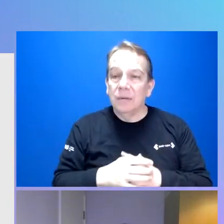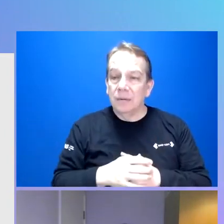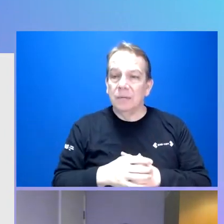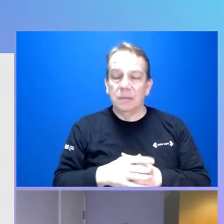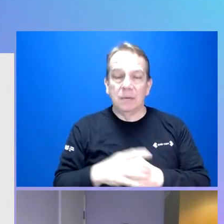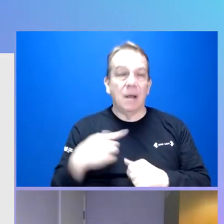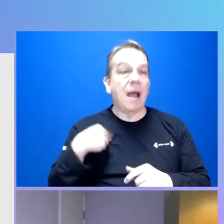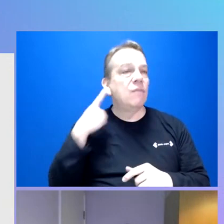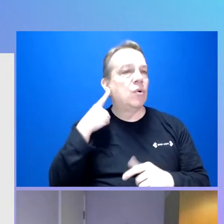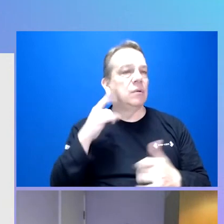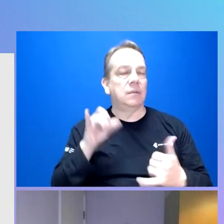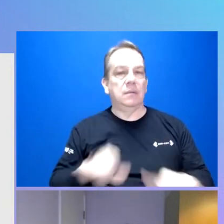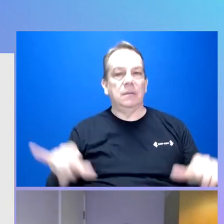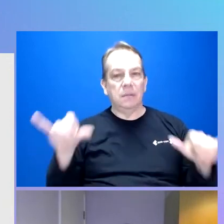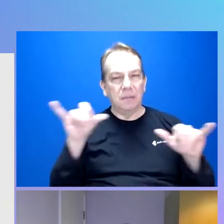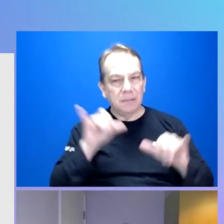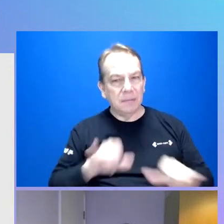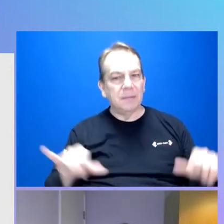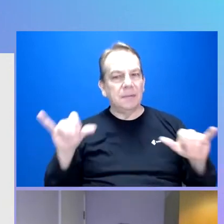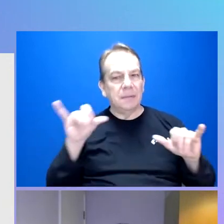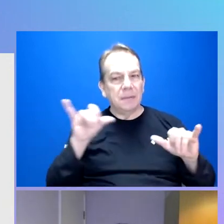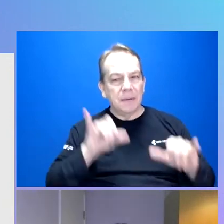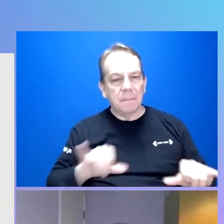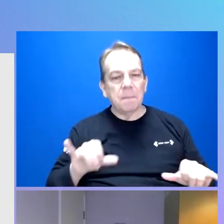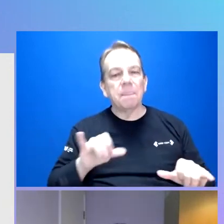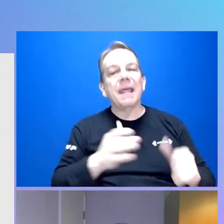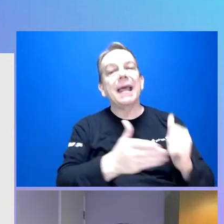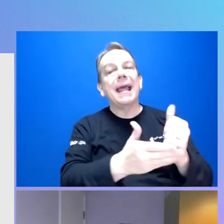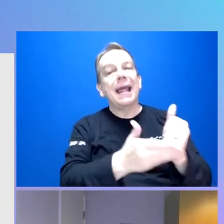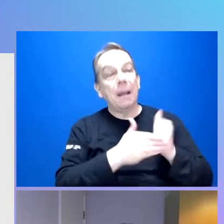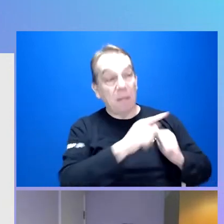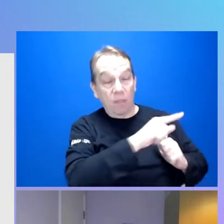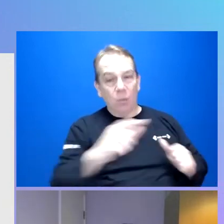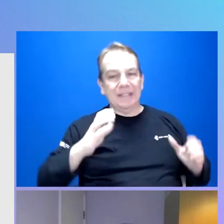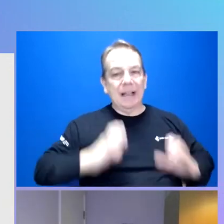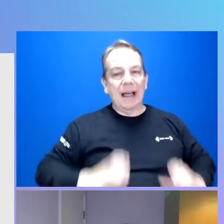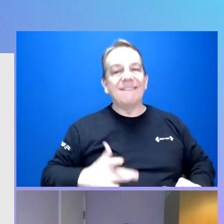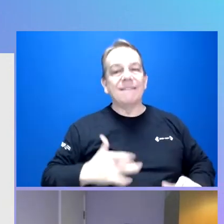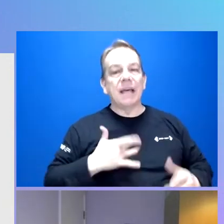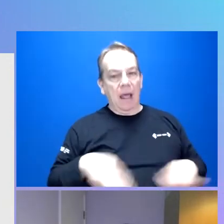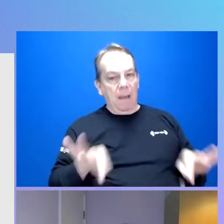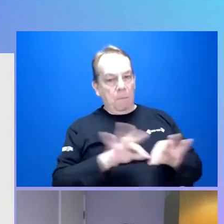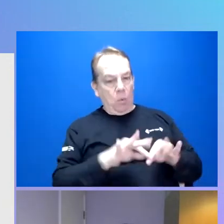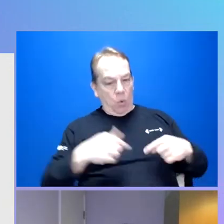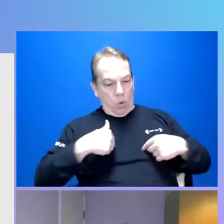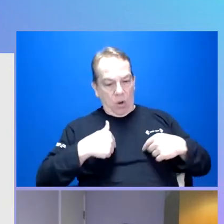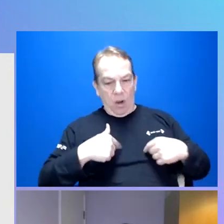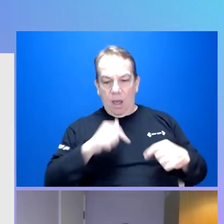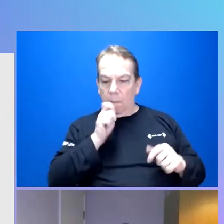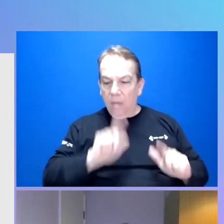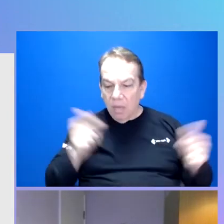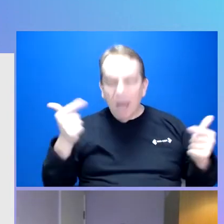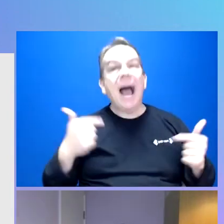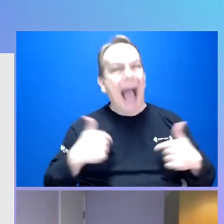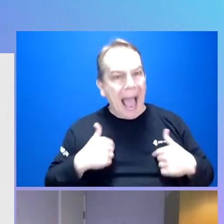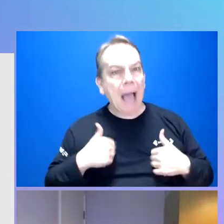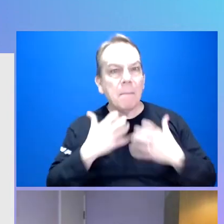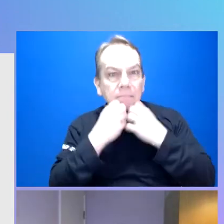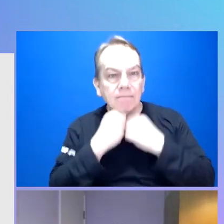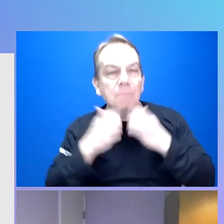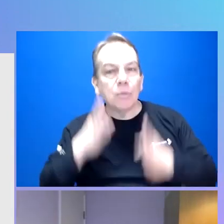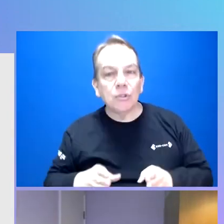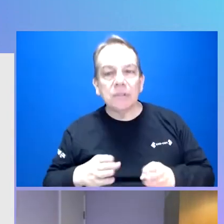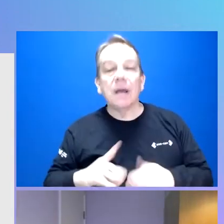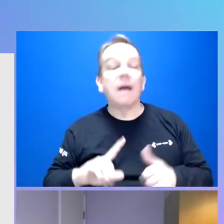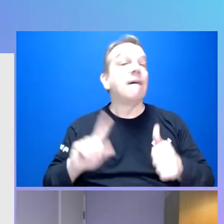multiple times as part of this initiative that it has helped these clients feel valued and feel listened to. In fact, our very